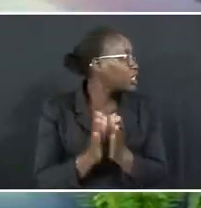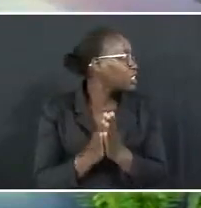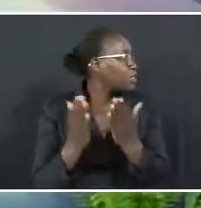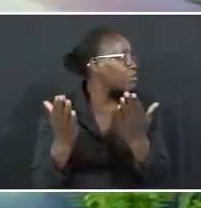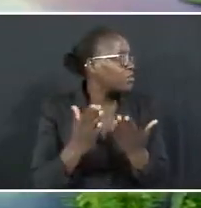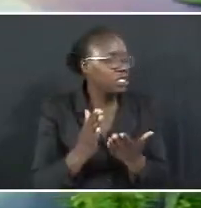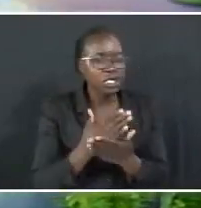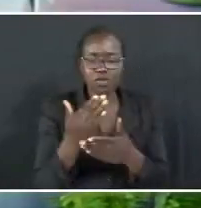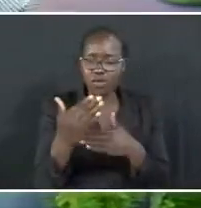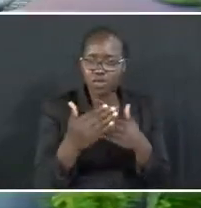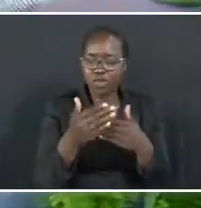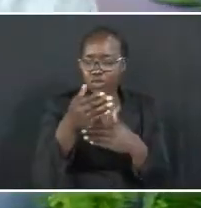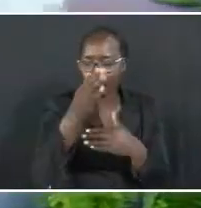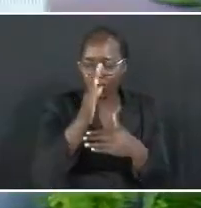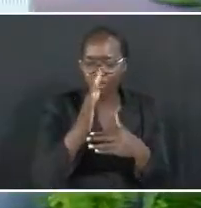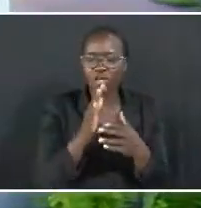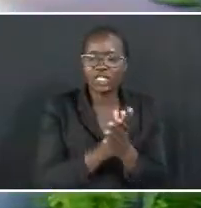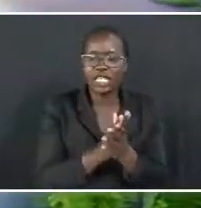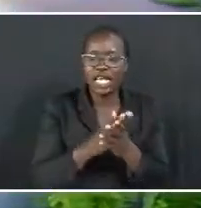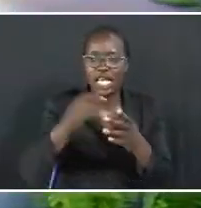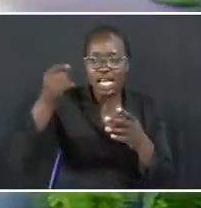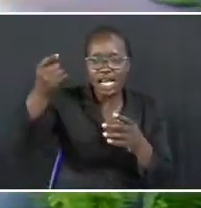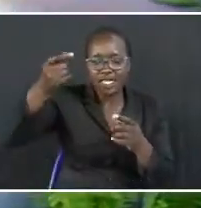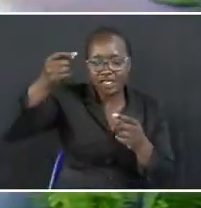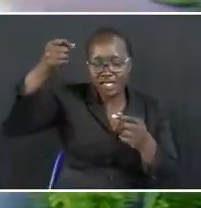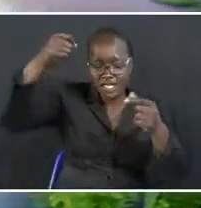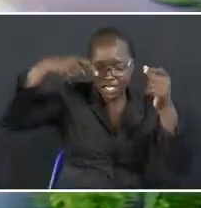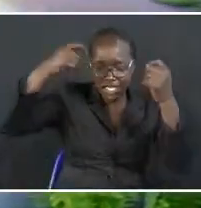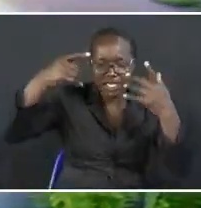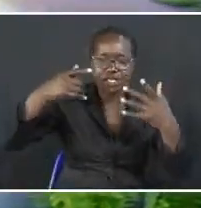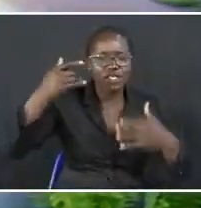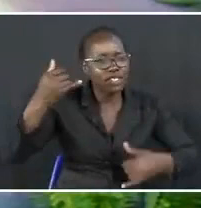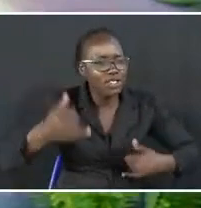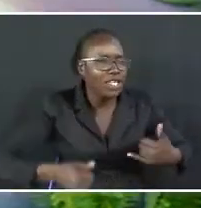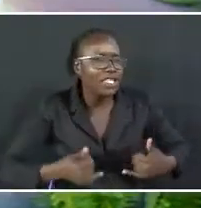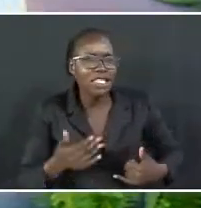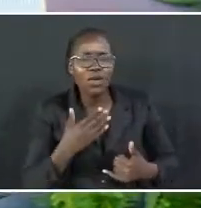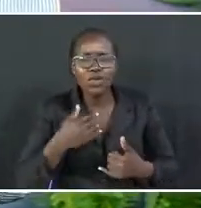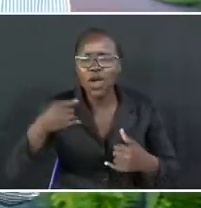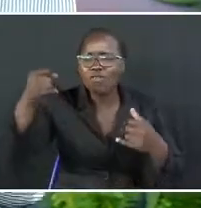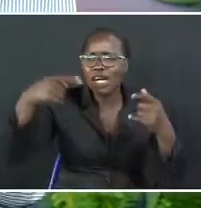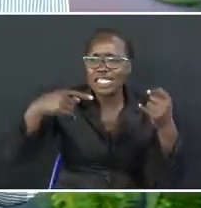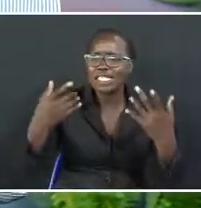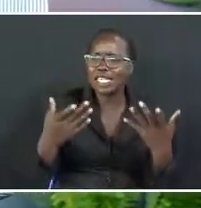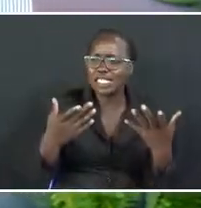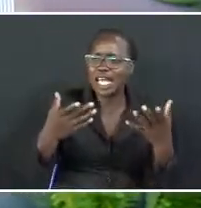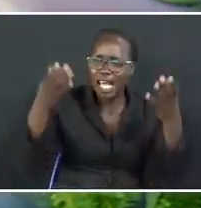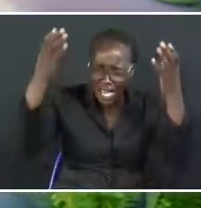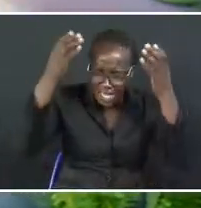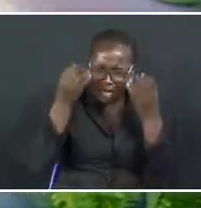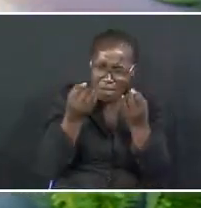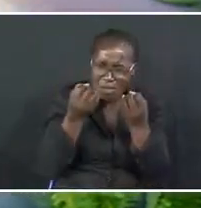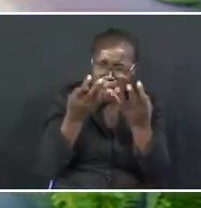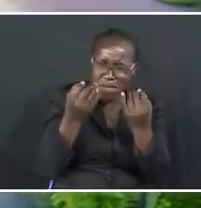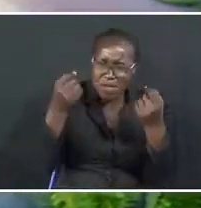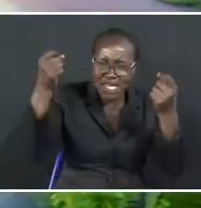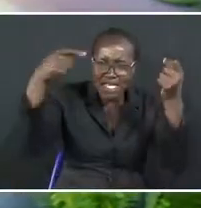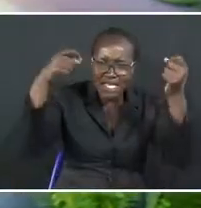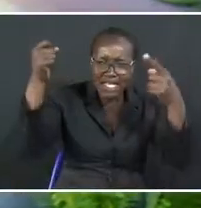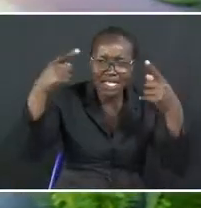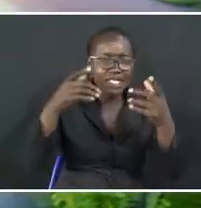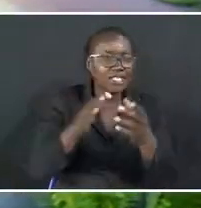bring someone close to God, a star is put on your crown. And I get so excited. I want to have a crown with very many